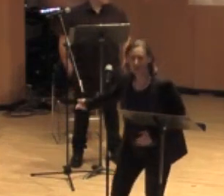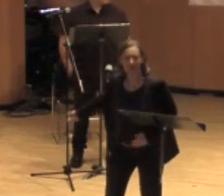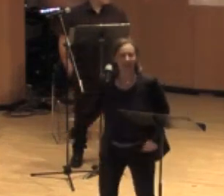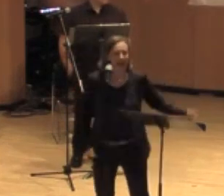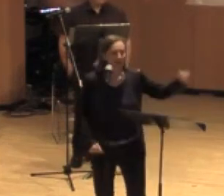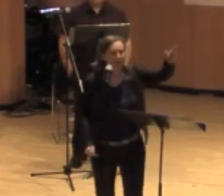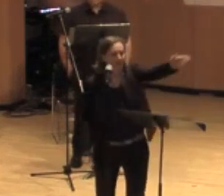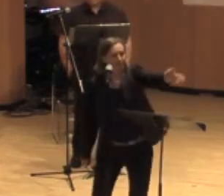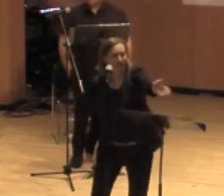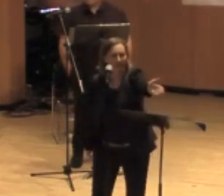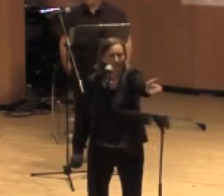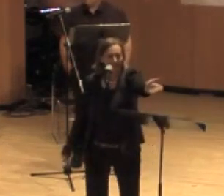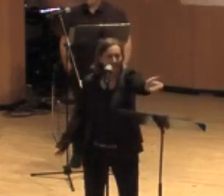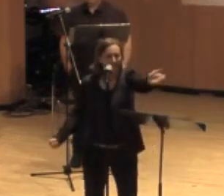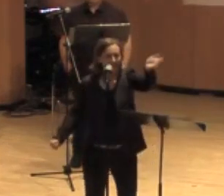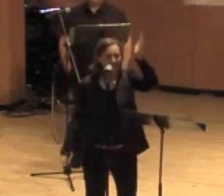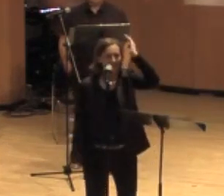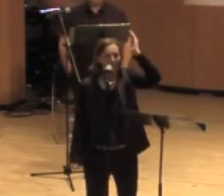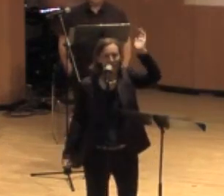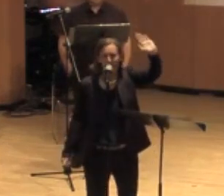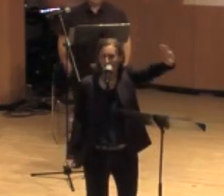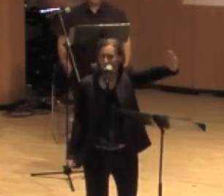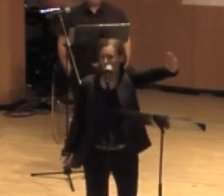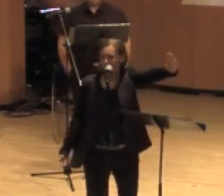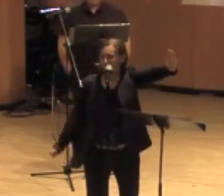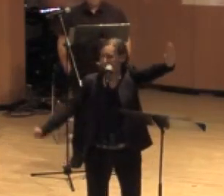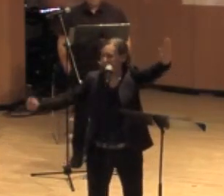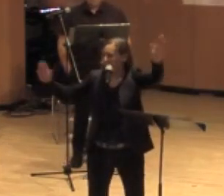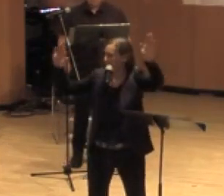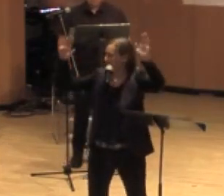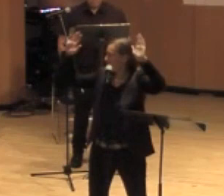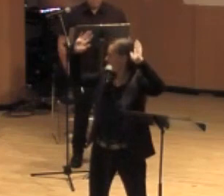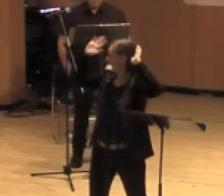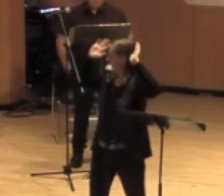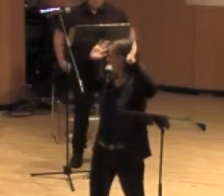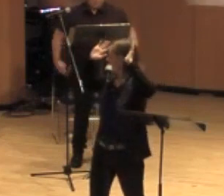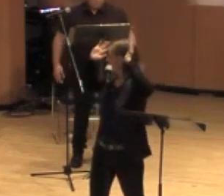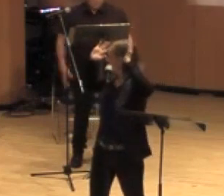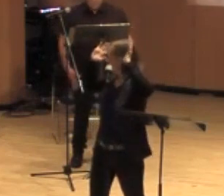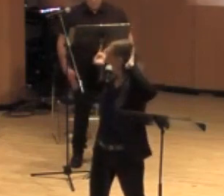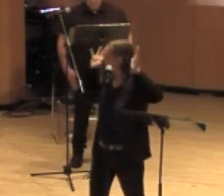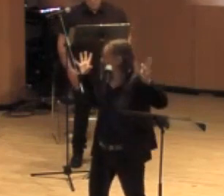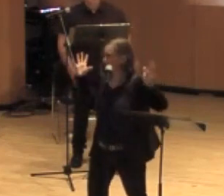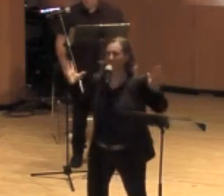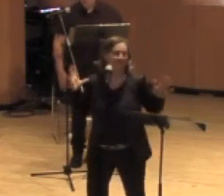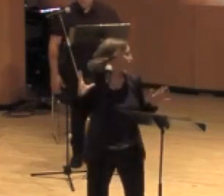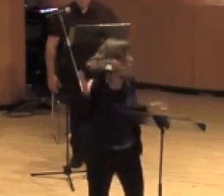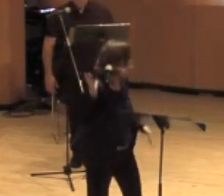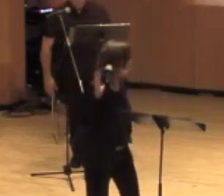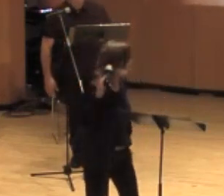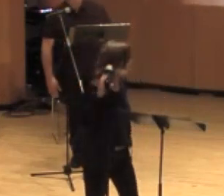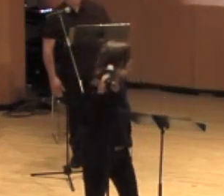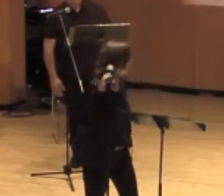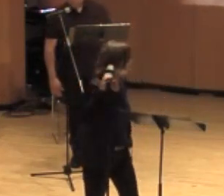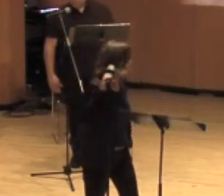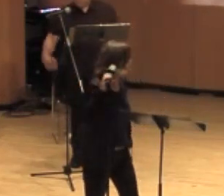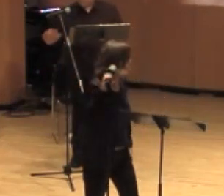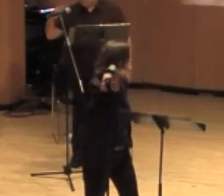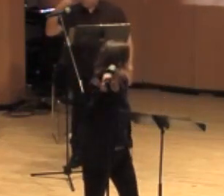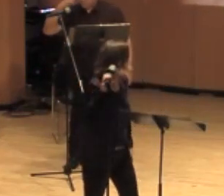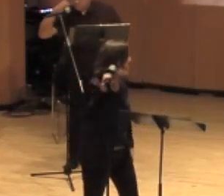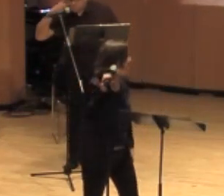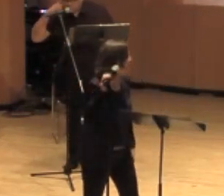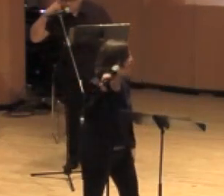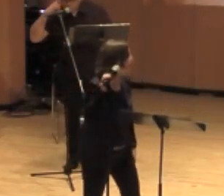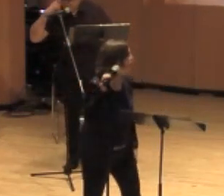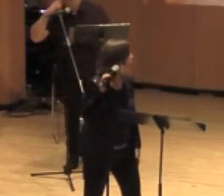the daughter and we have James as the friend um I think we should just start without